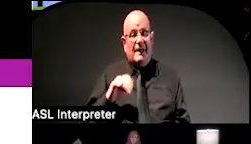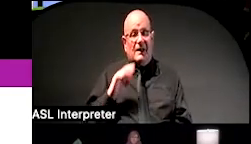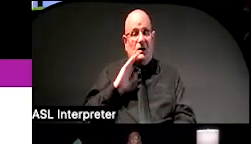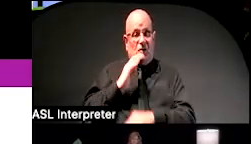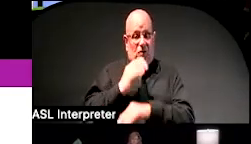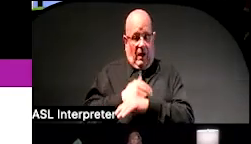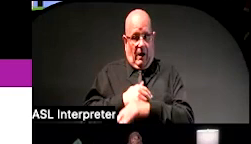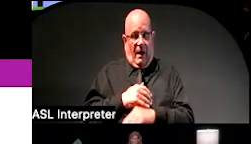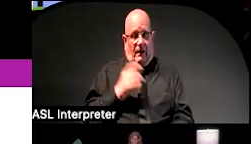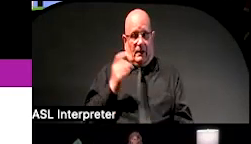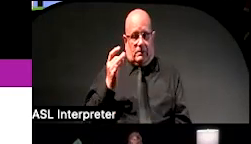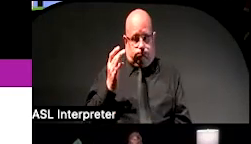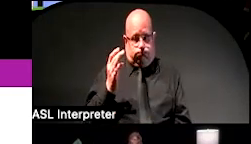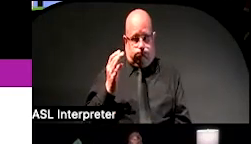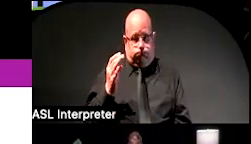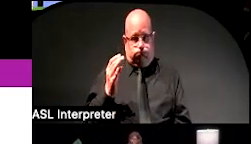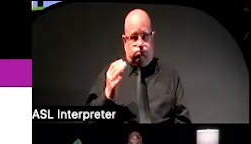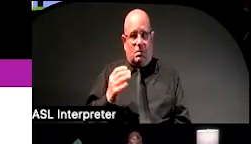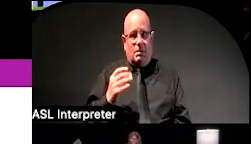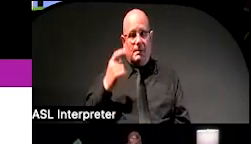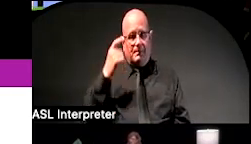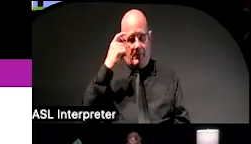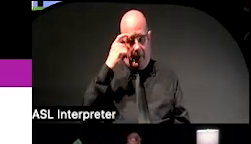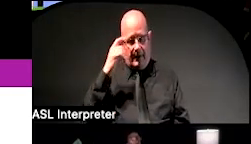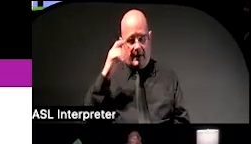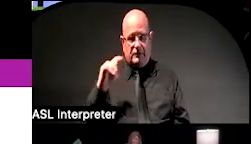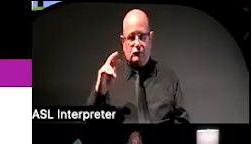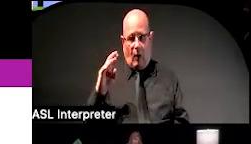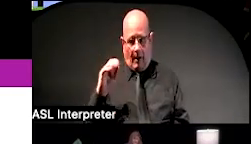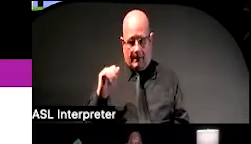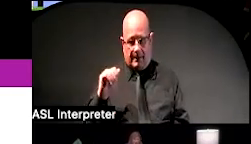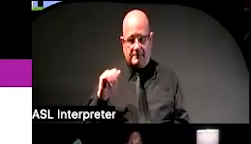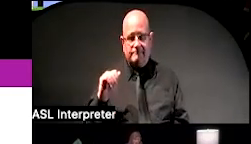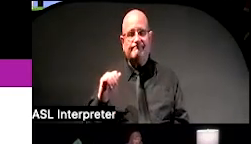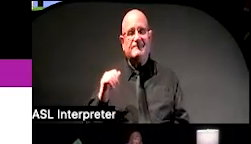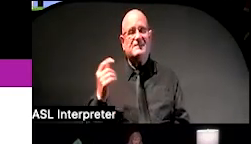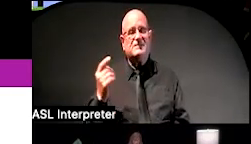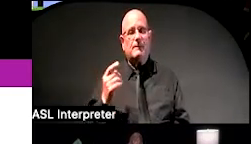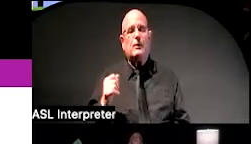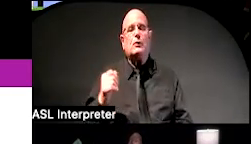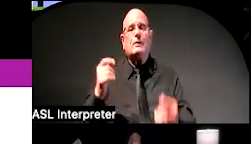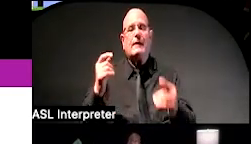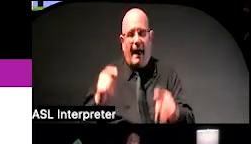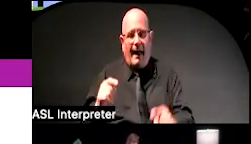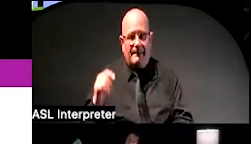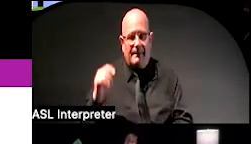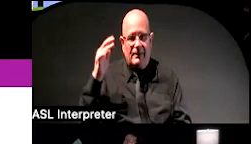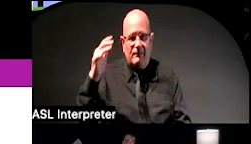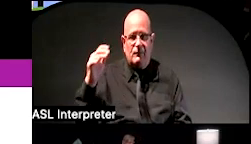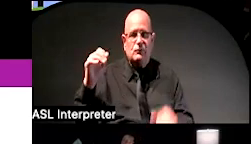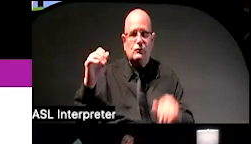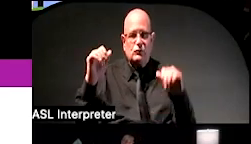a significant brain trauma and something could happen in the future.